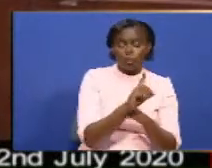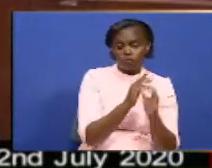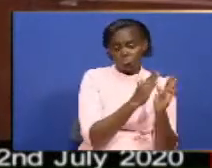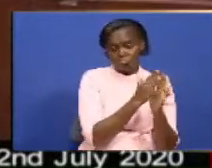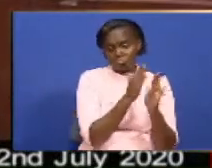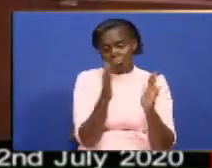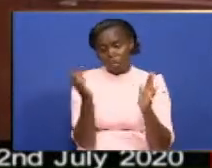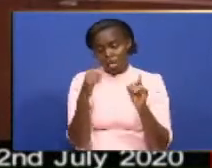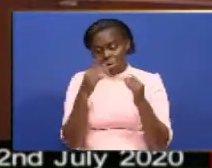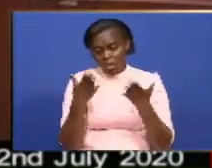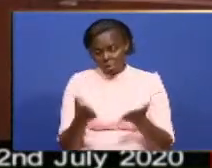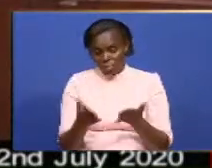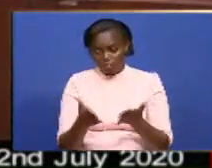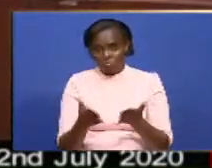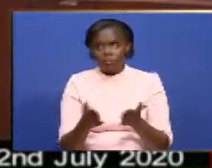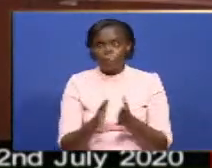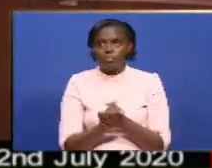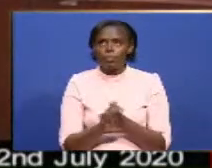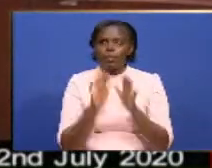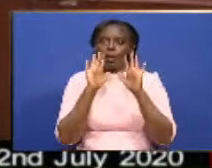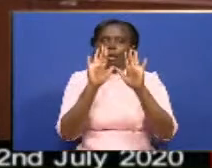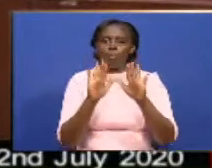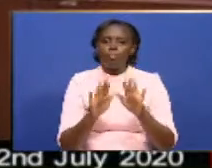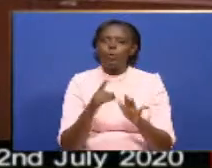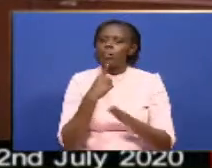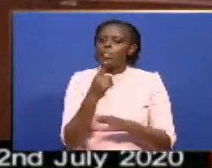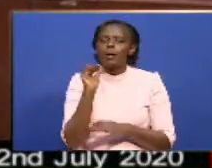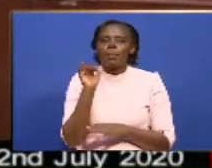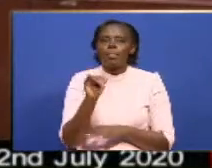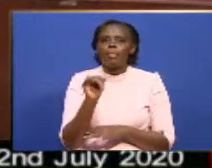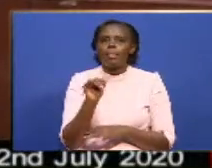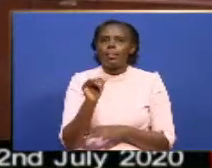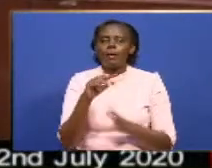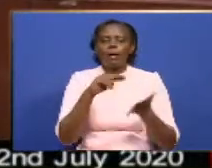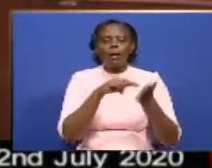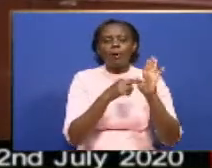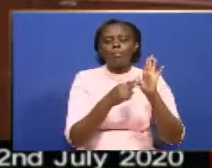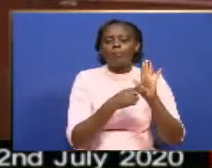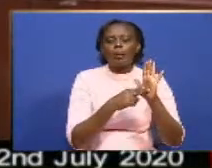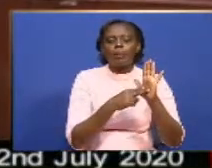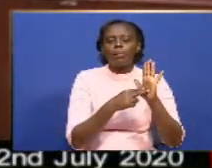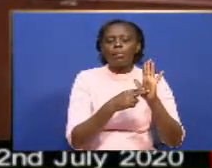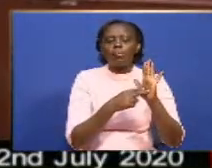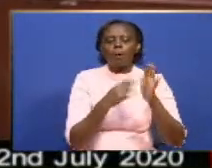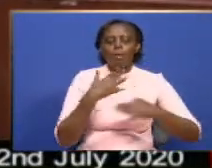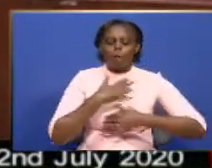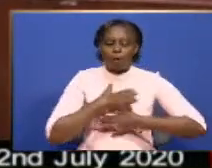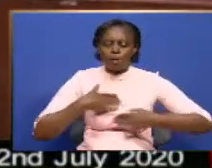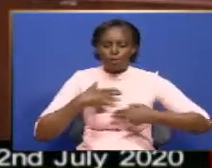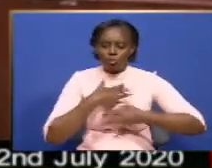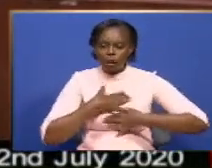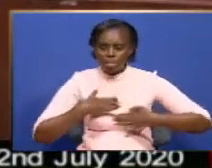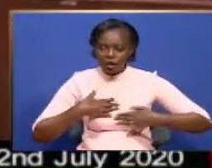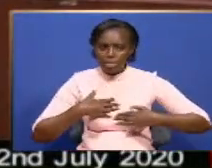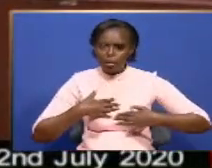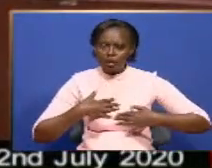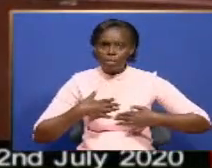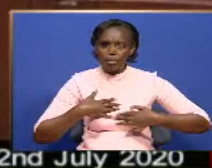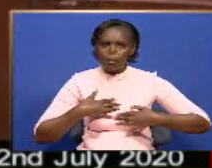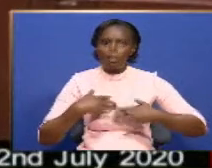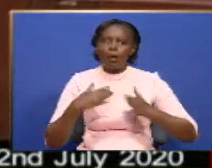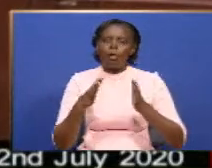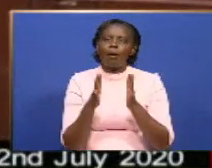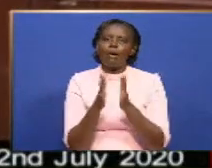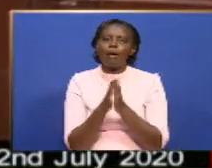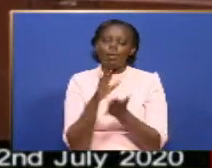Madam Speaker, it is important to note that the definition of a refugee and